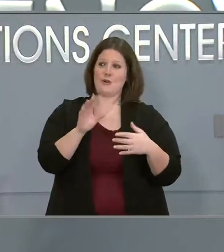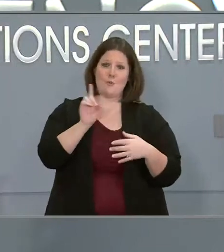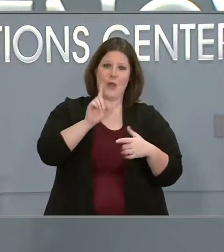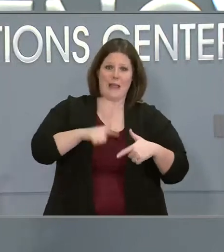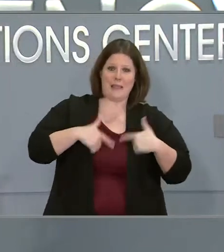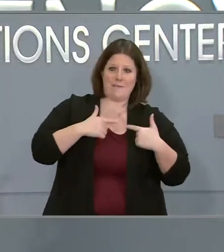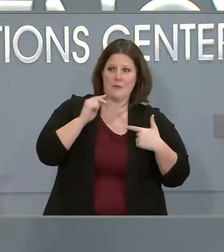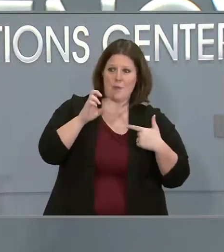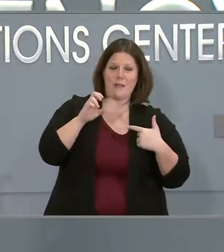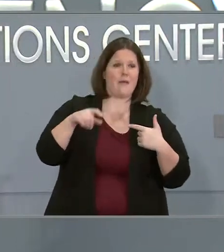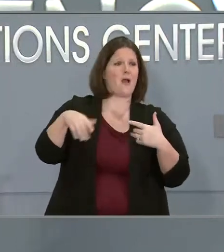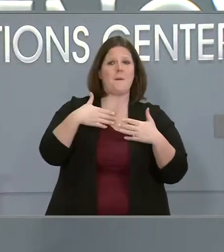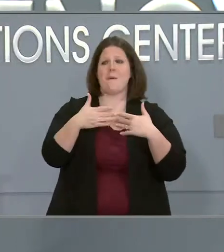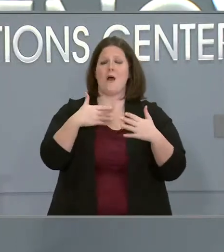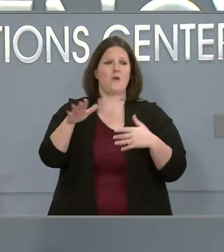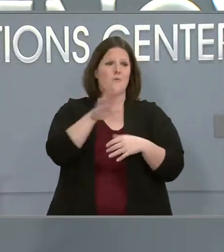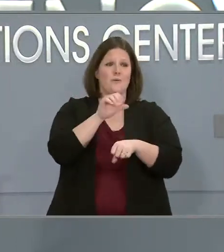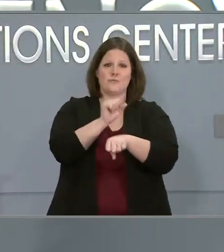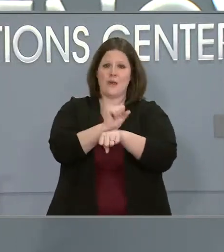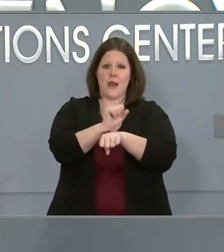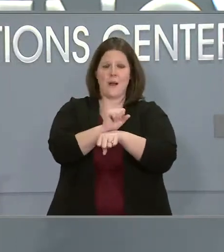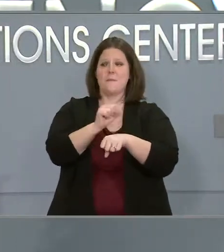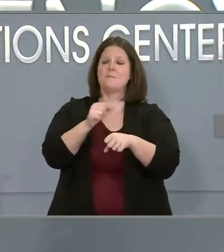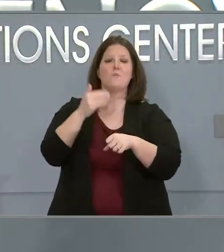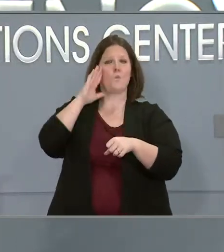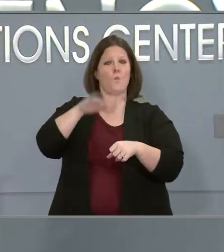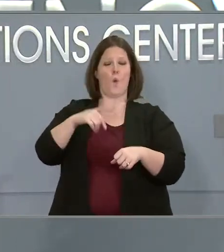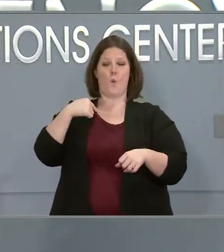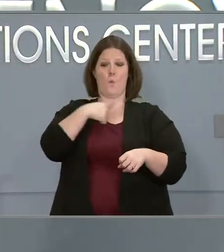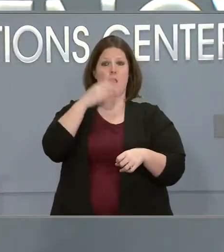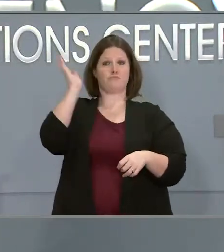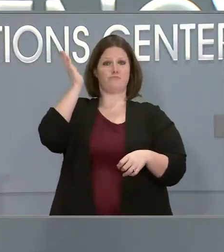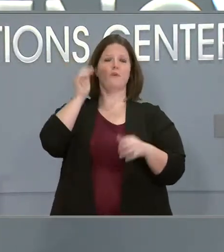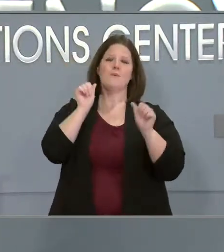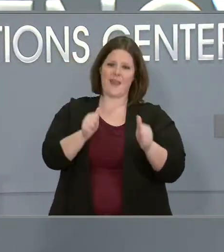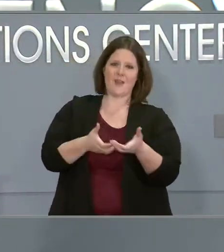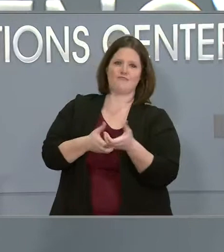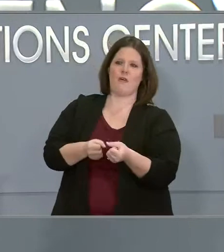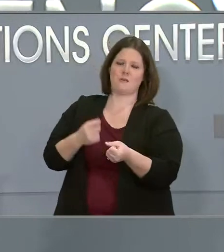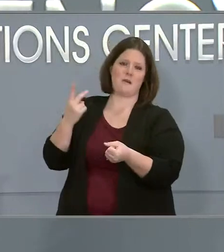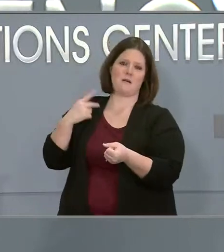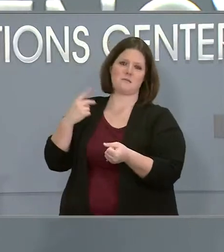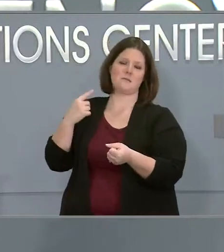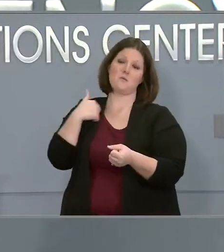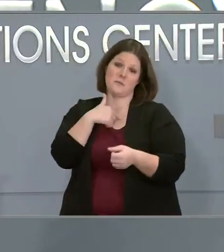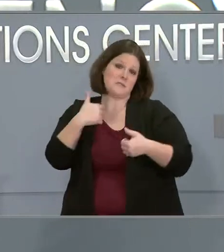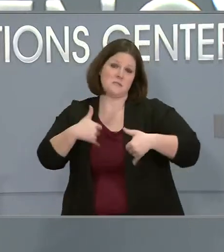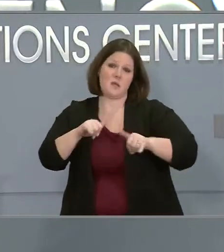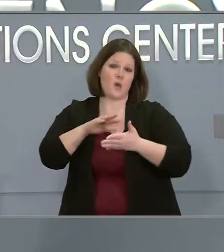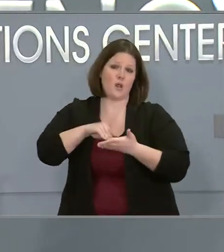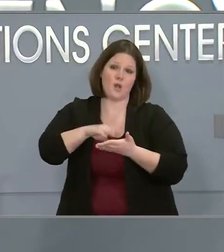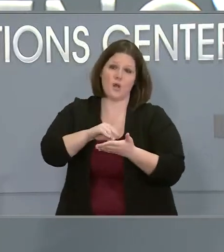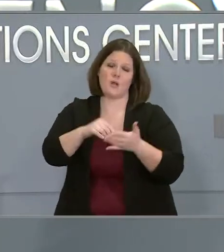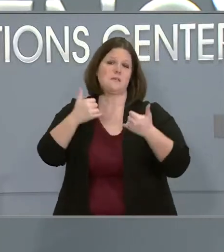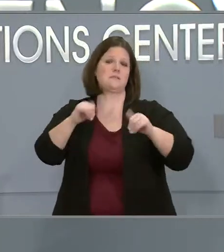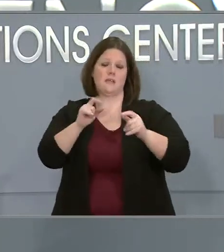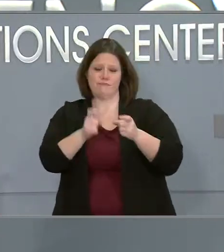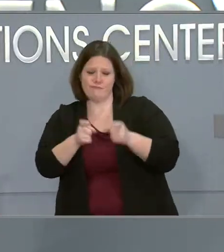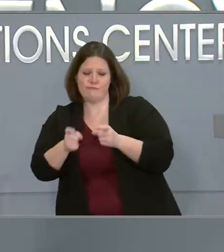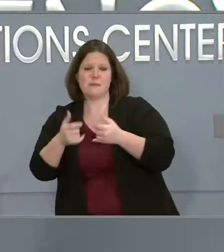Carolina, can trust the information that we're giving is the best information that we have at the time. We're always still learning and improving as we